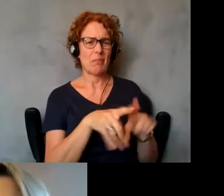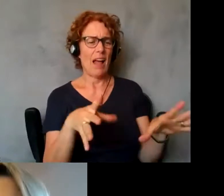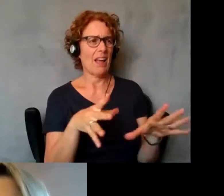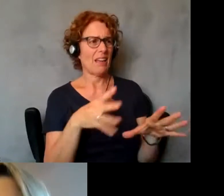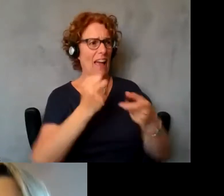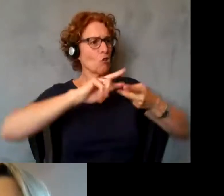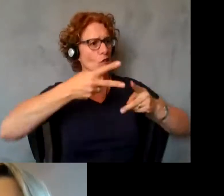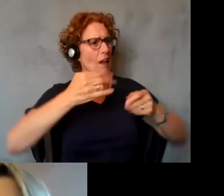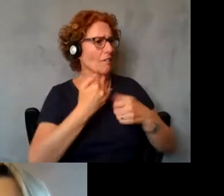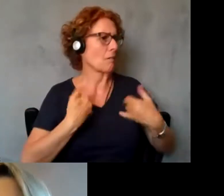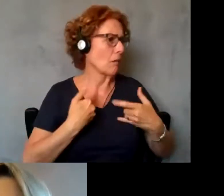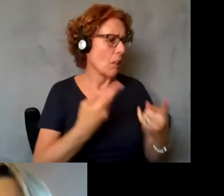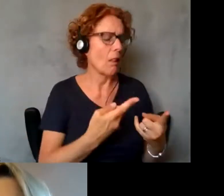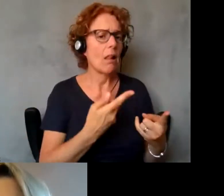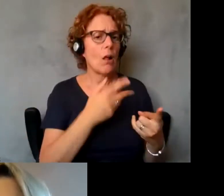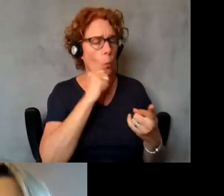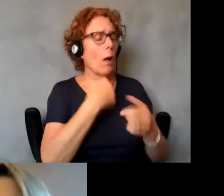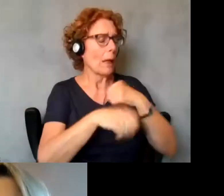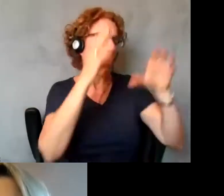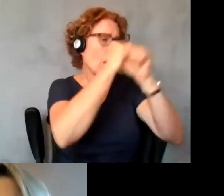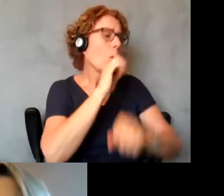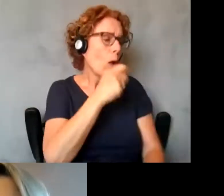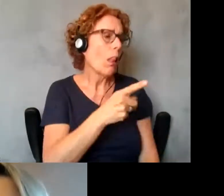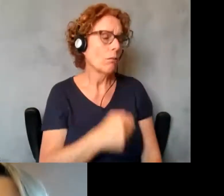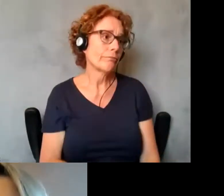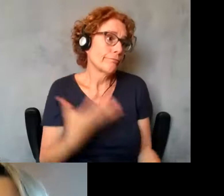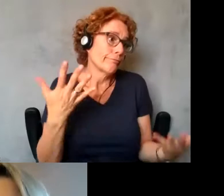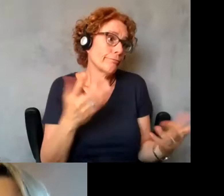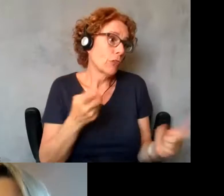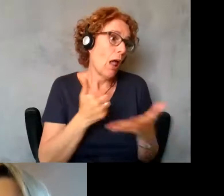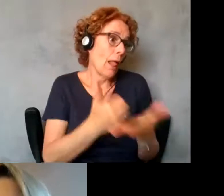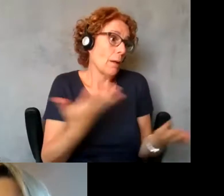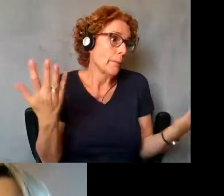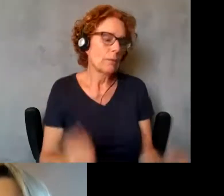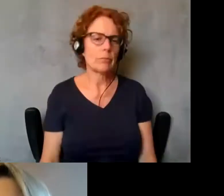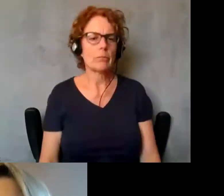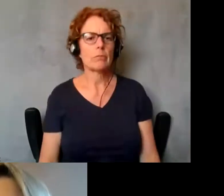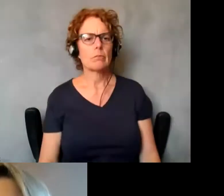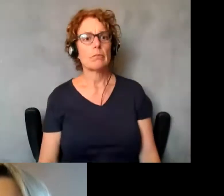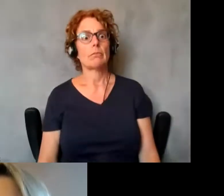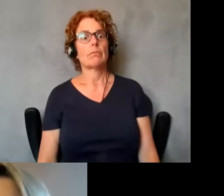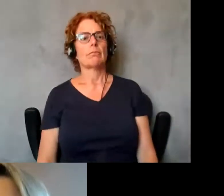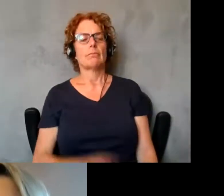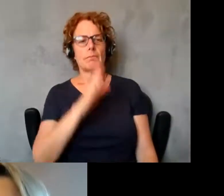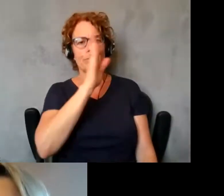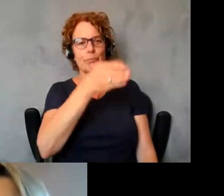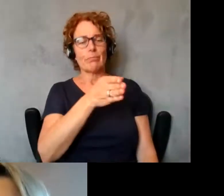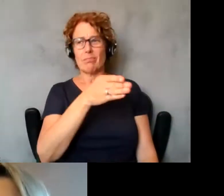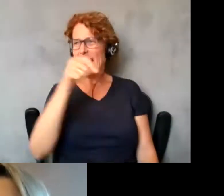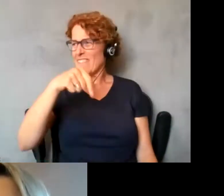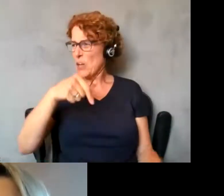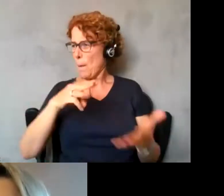genetic condition, they were going to go blind, that there was nothing that could be done. People, even at